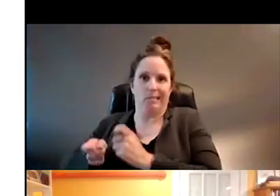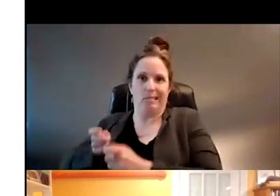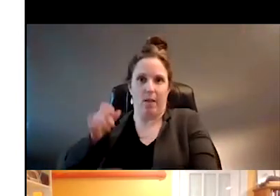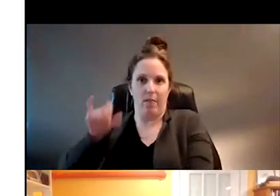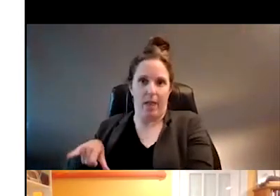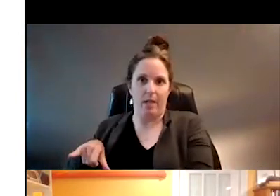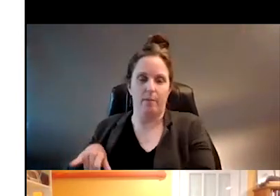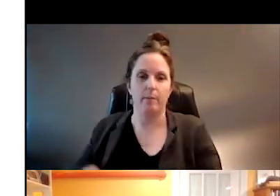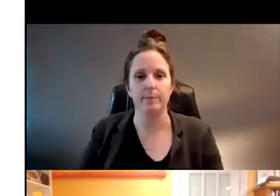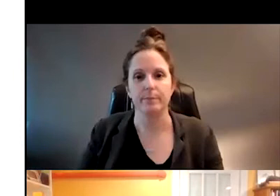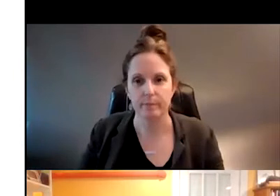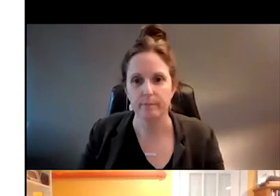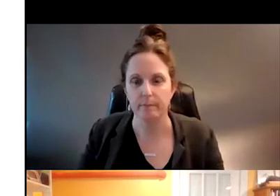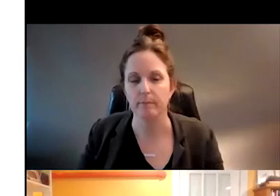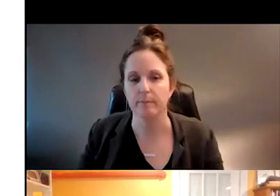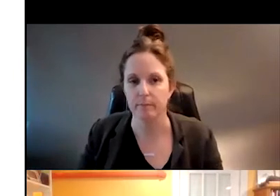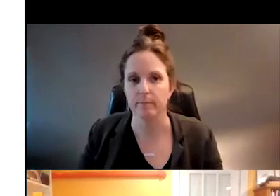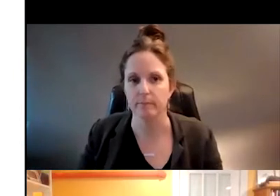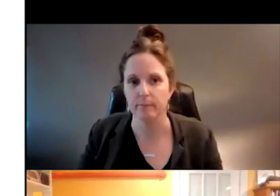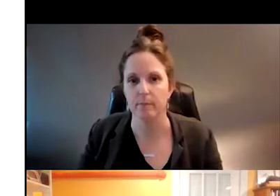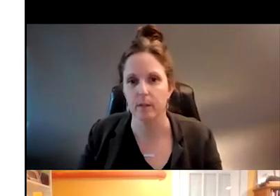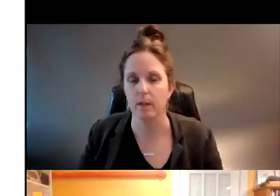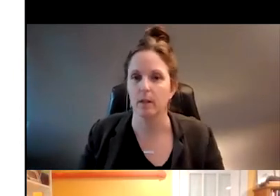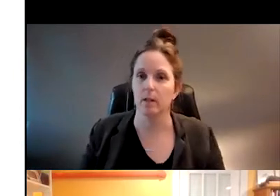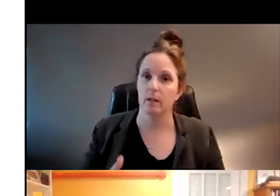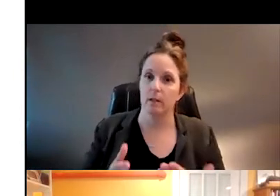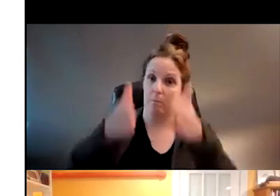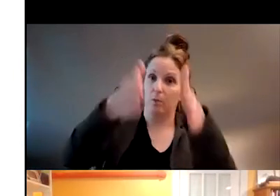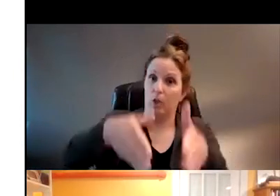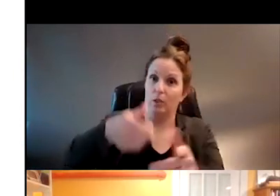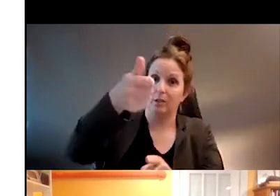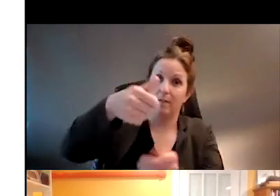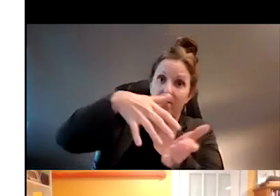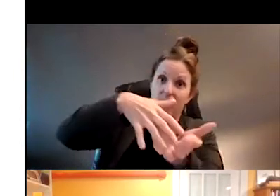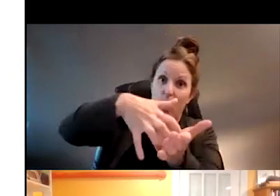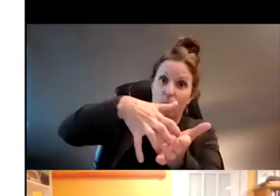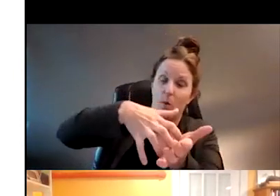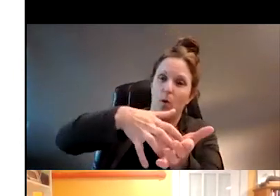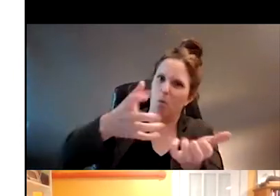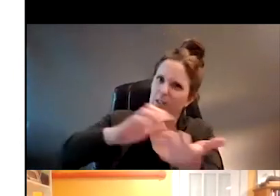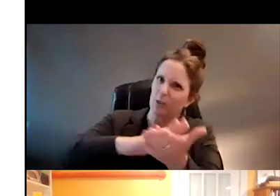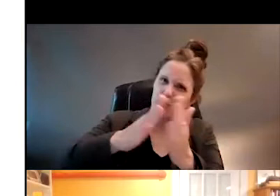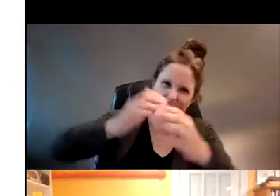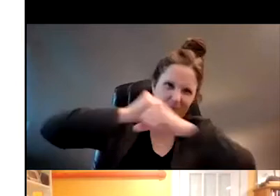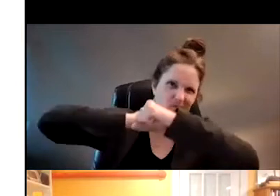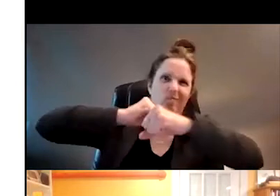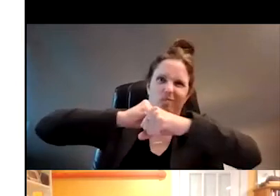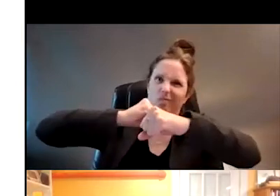certainly would love to turn a vulnerable host in an invincible host.